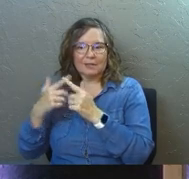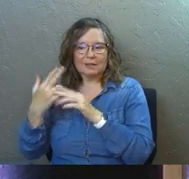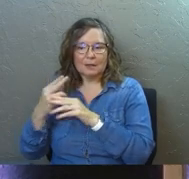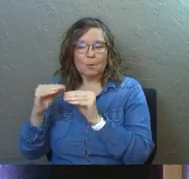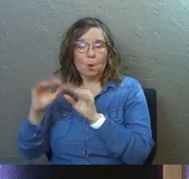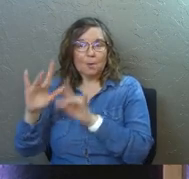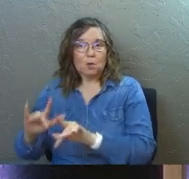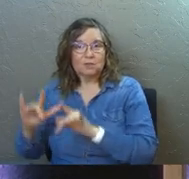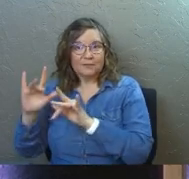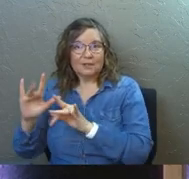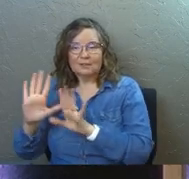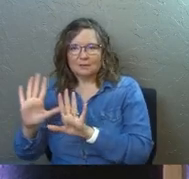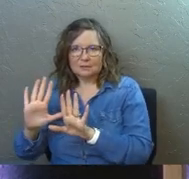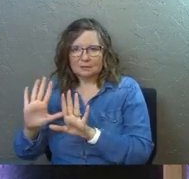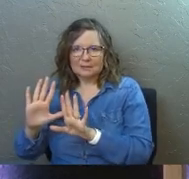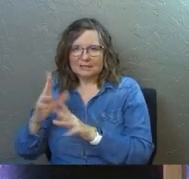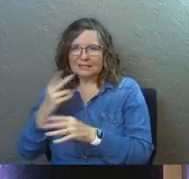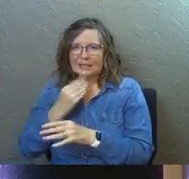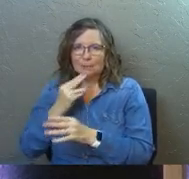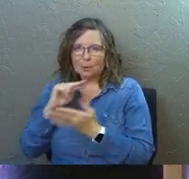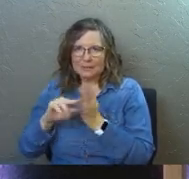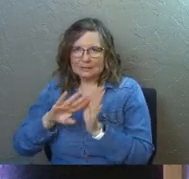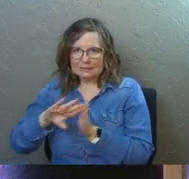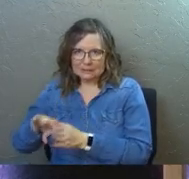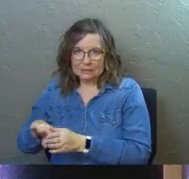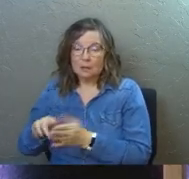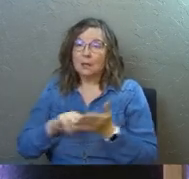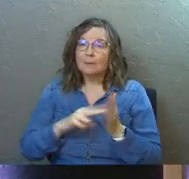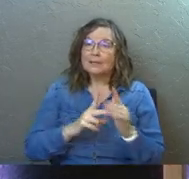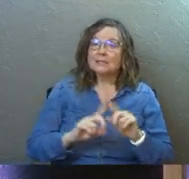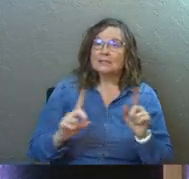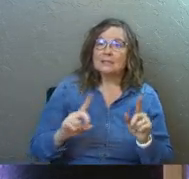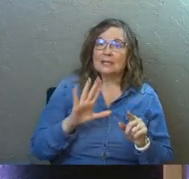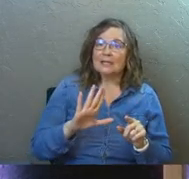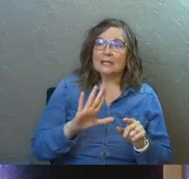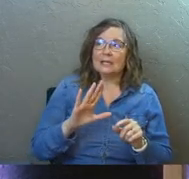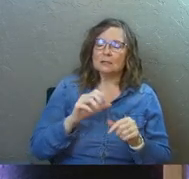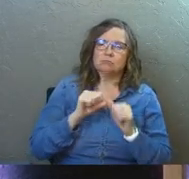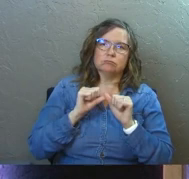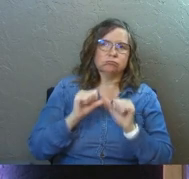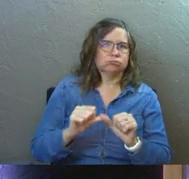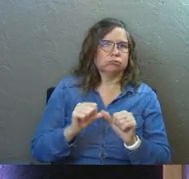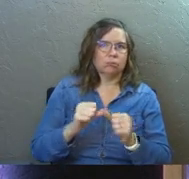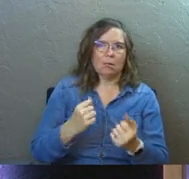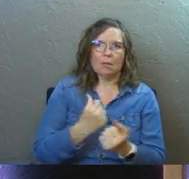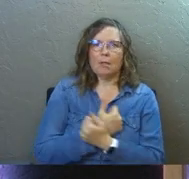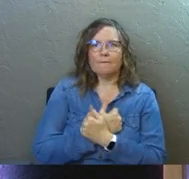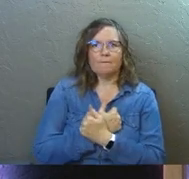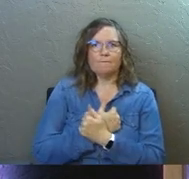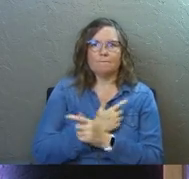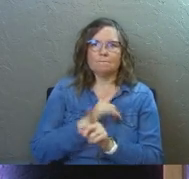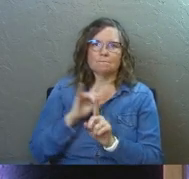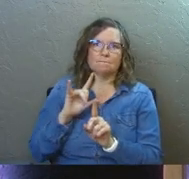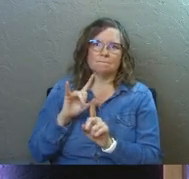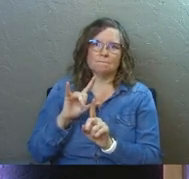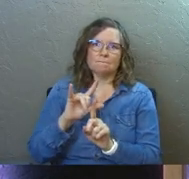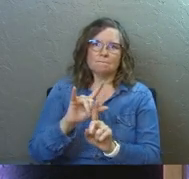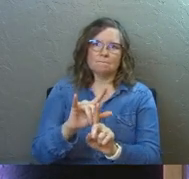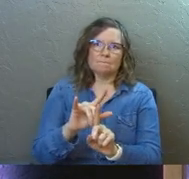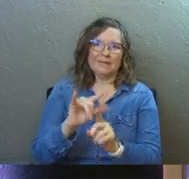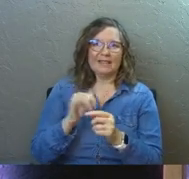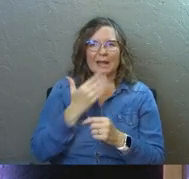something that's more merciful. That's not what that Hebrew word means there. What it means is his steadfast love. His steadfast love would have been a